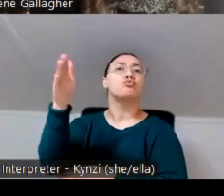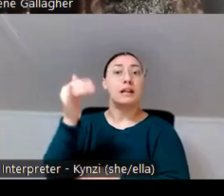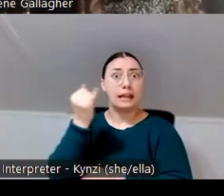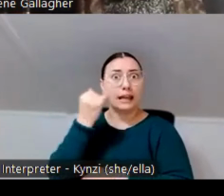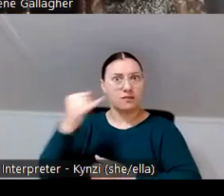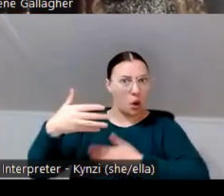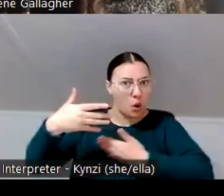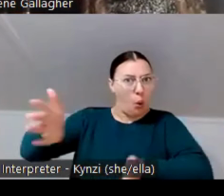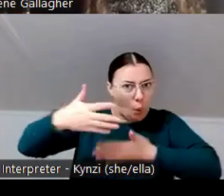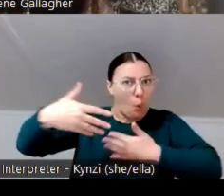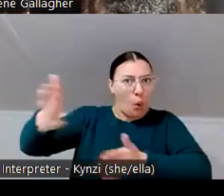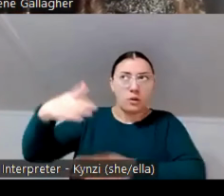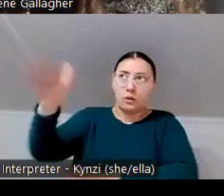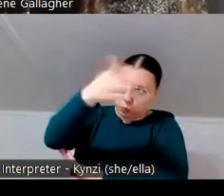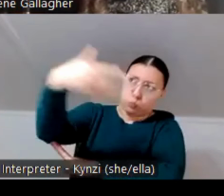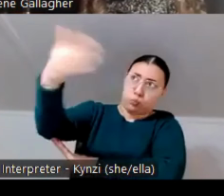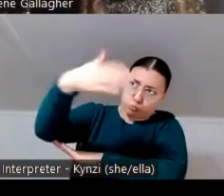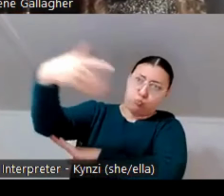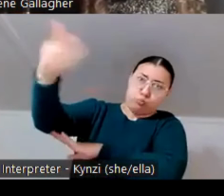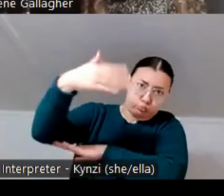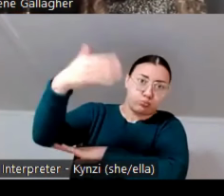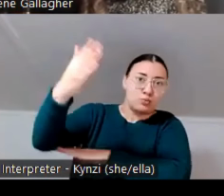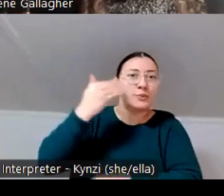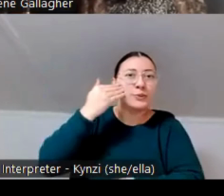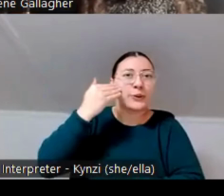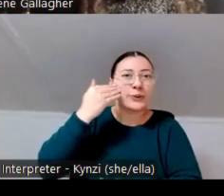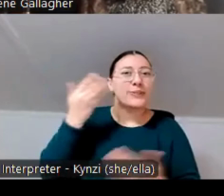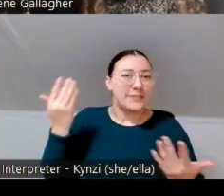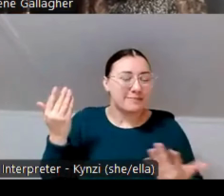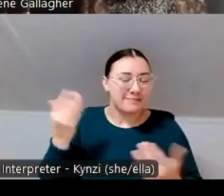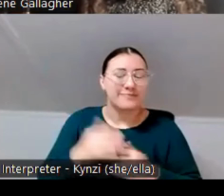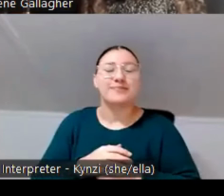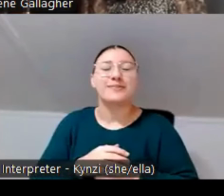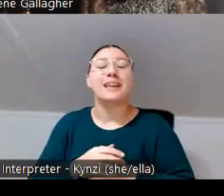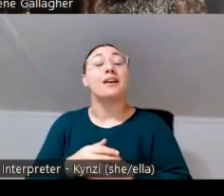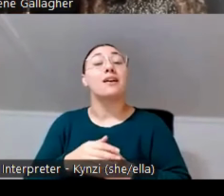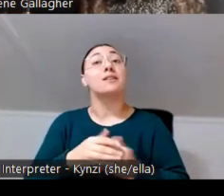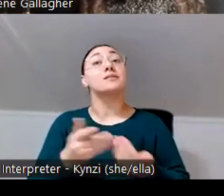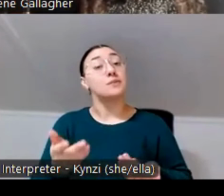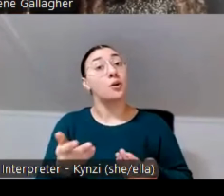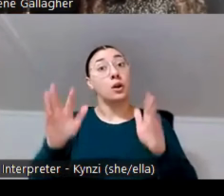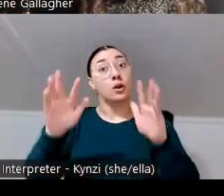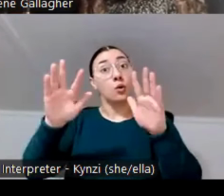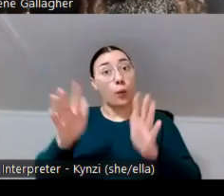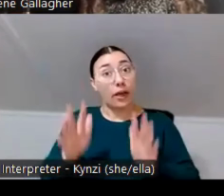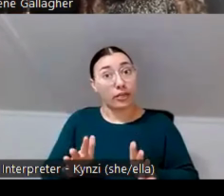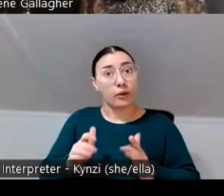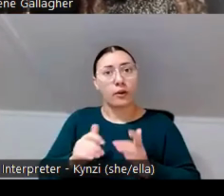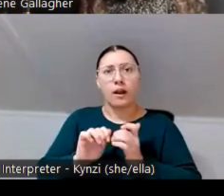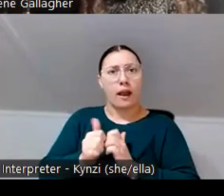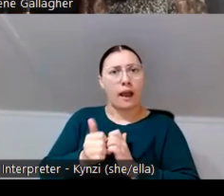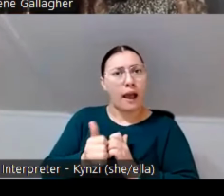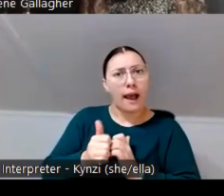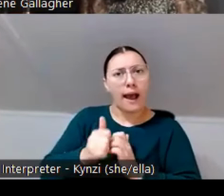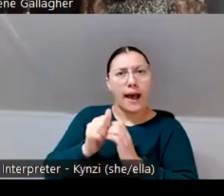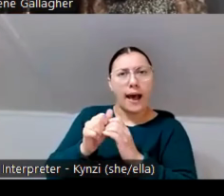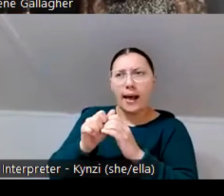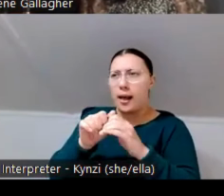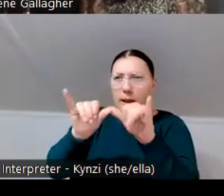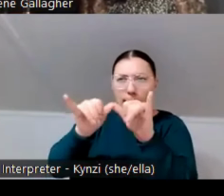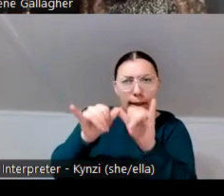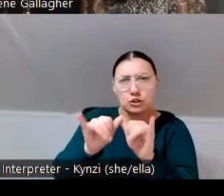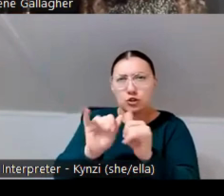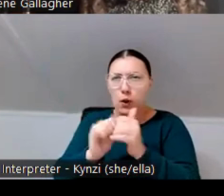We also use temperature to describe the weather. We can read a thermometer, which is a tool that tells us about